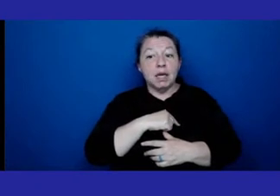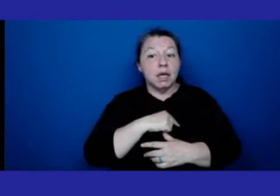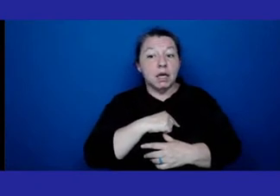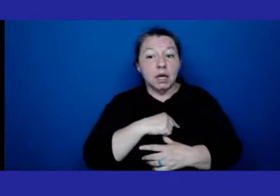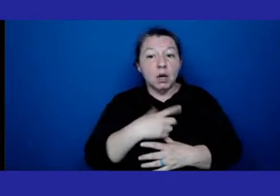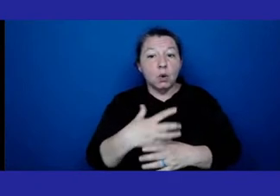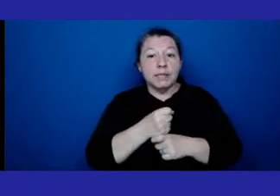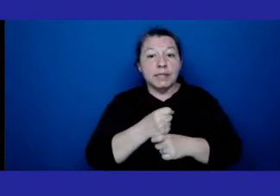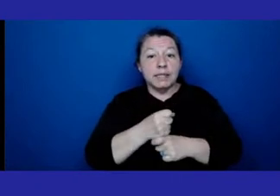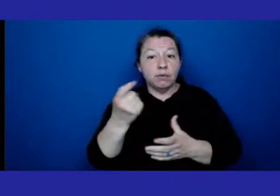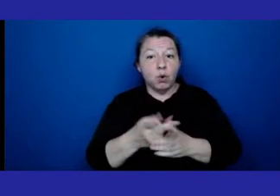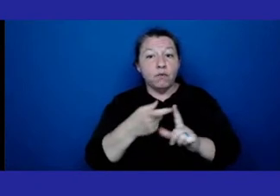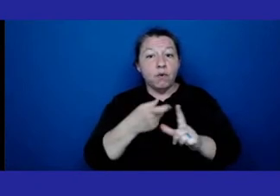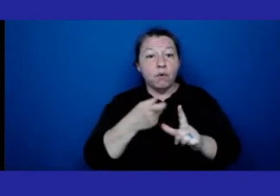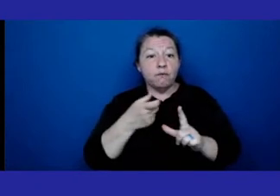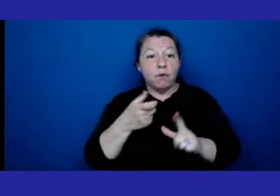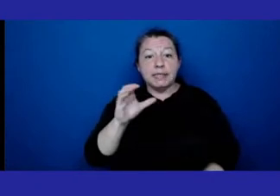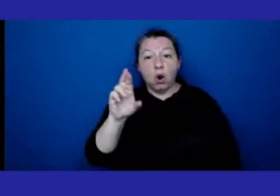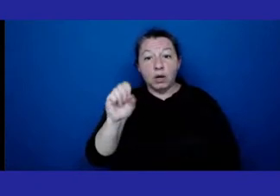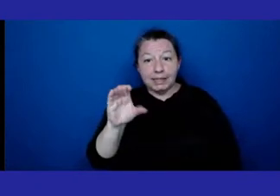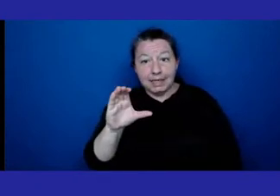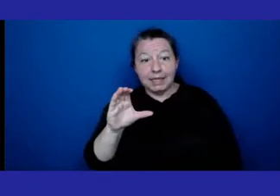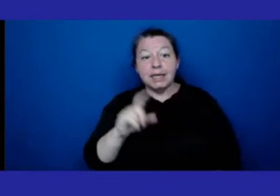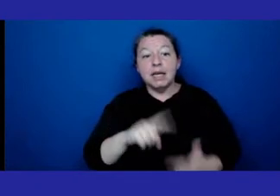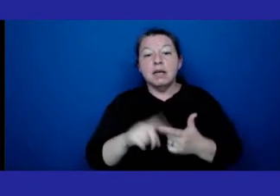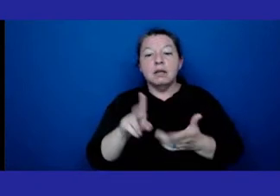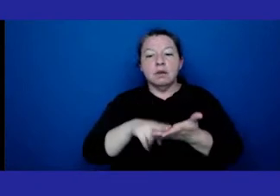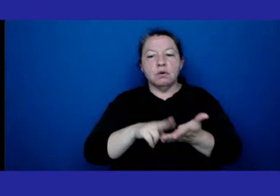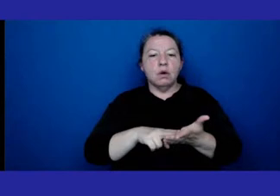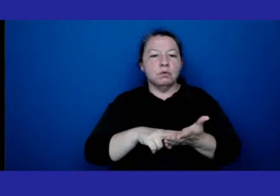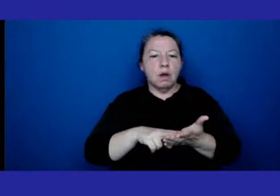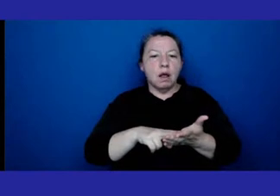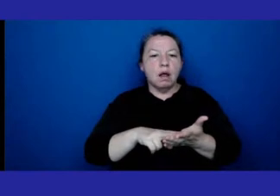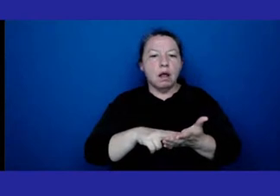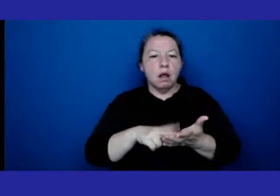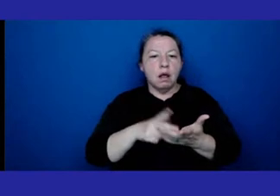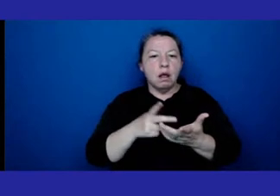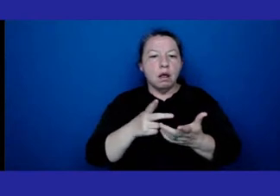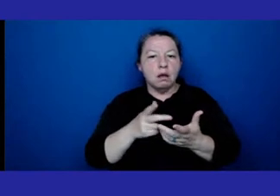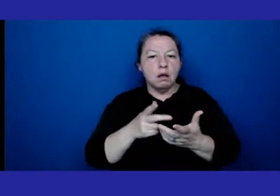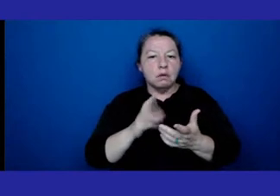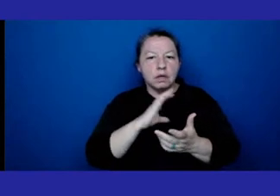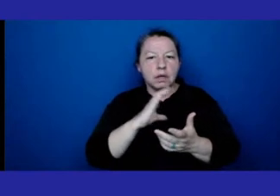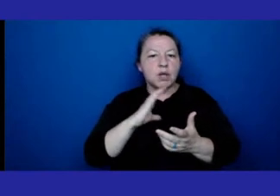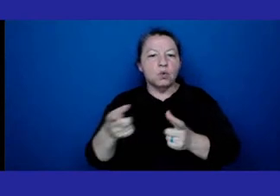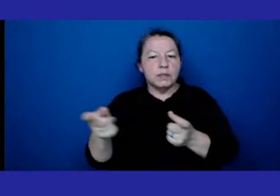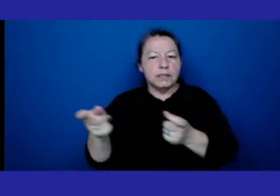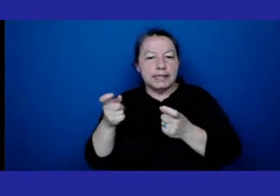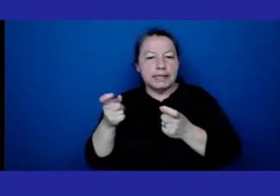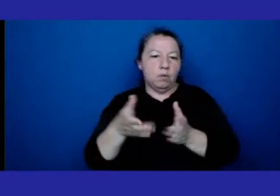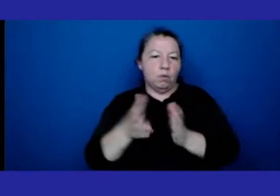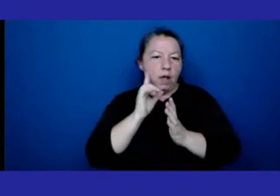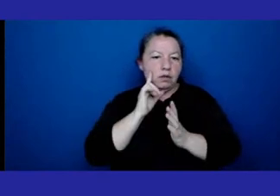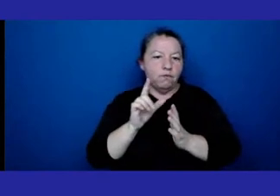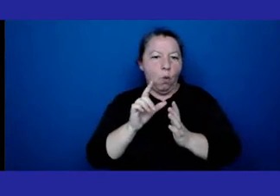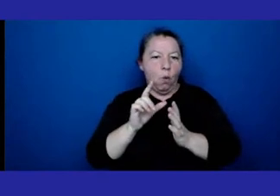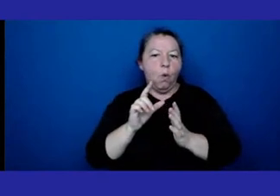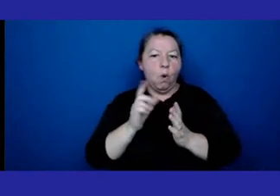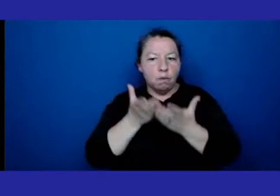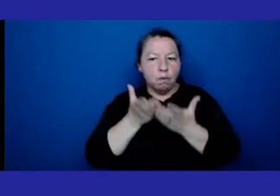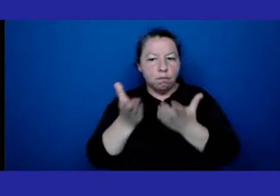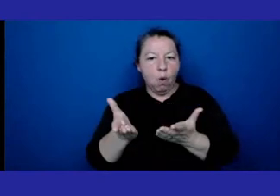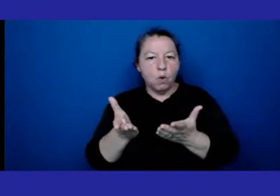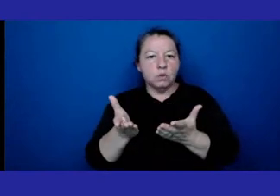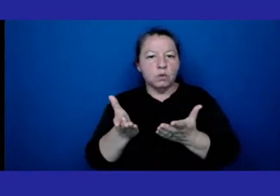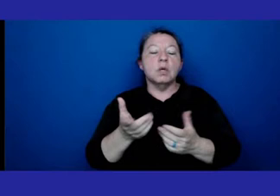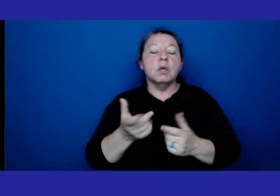received approval from the CRC, the Contract Review Committee, to solicit requests for proposals. We posted the RFP at